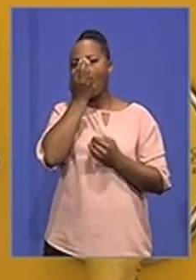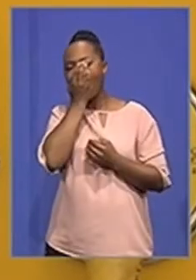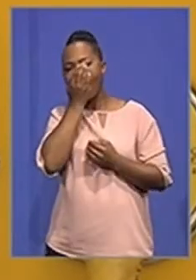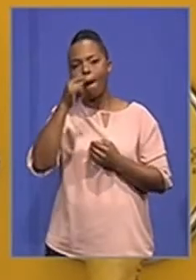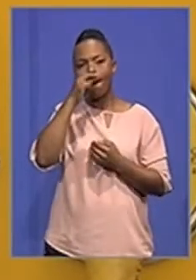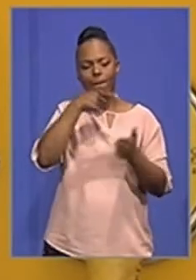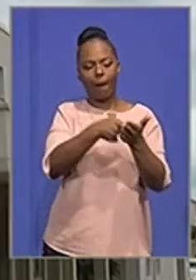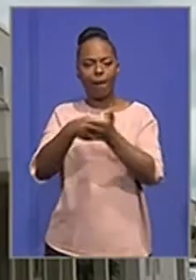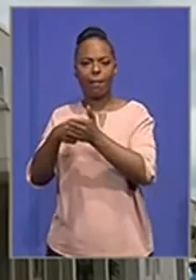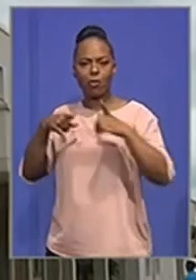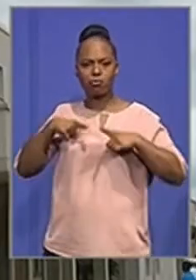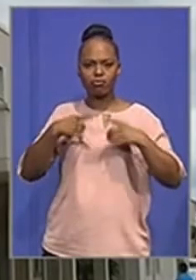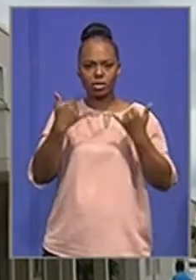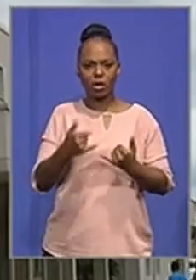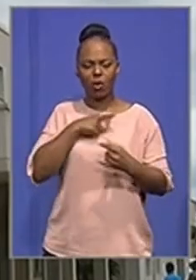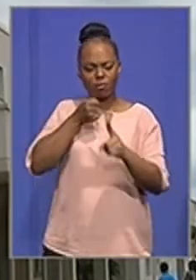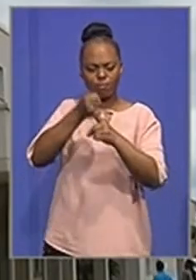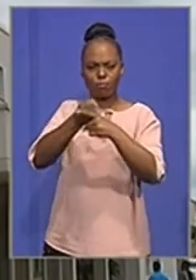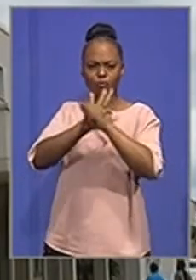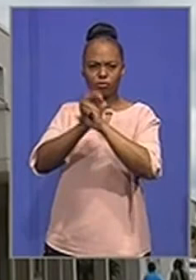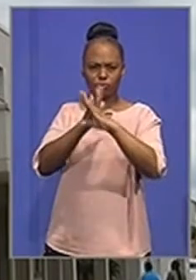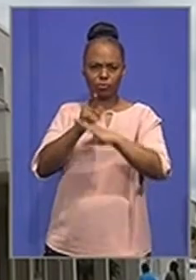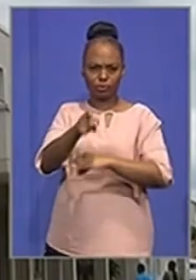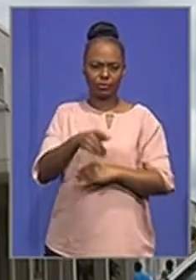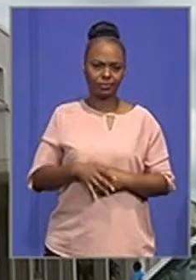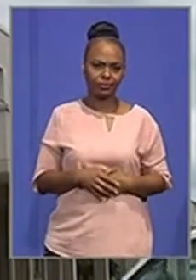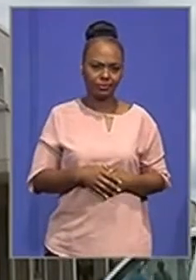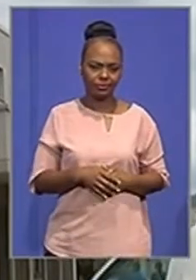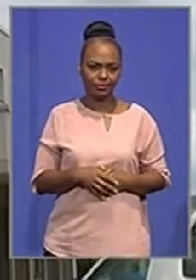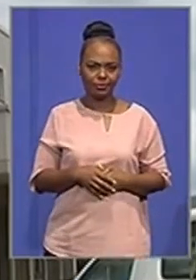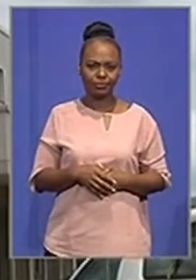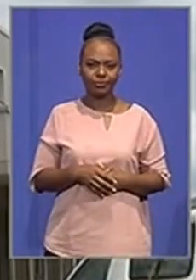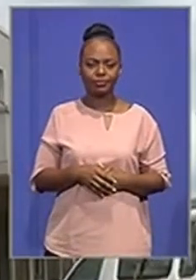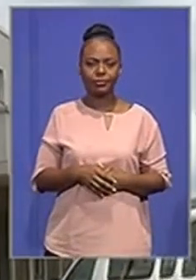le COVID-19. Itumeleng Kgajane, SABC News, Klerksdorp.